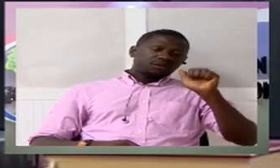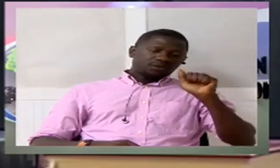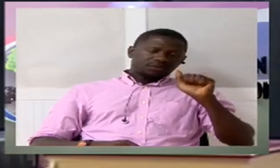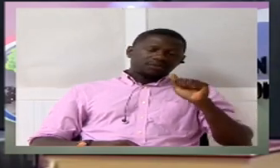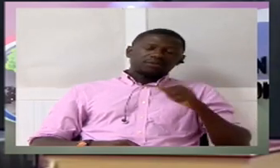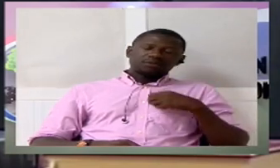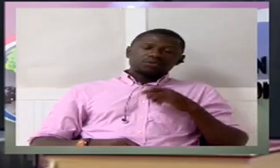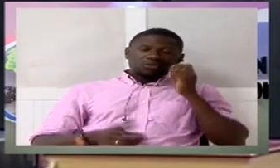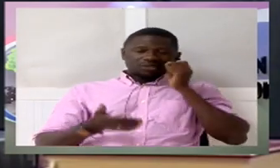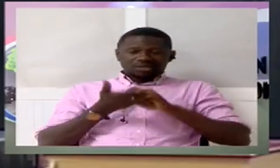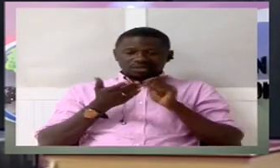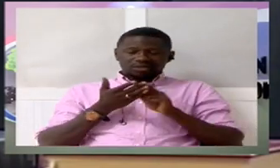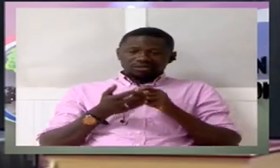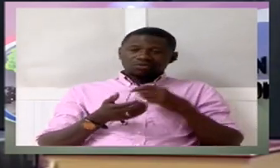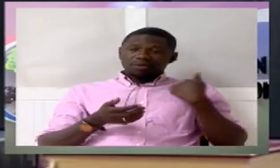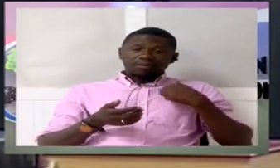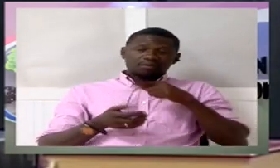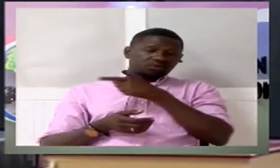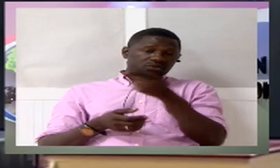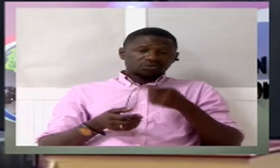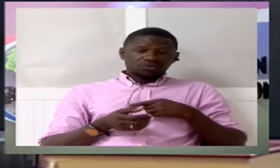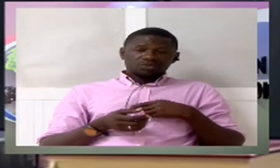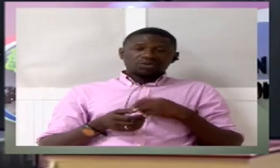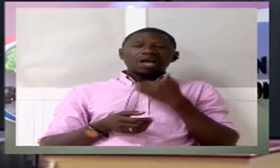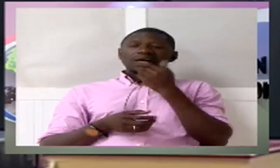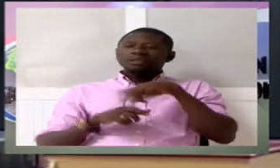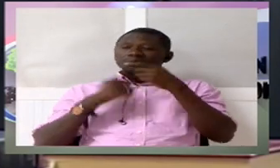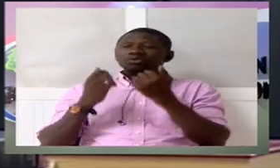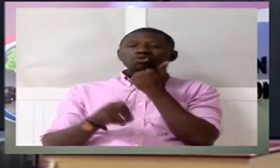trustee requesting the numbers of compounds